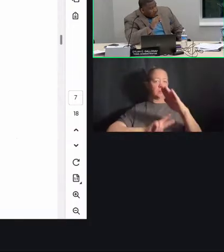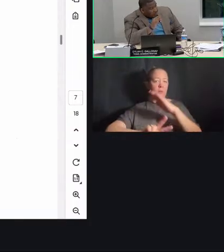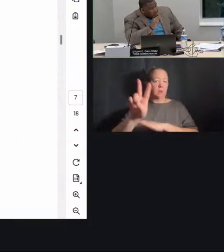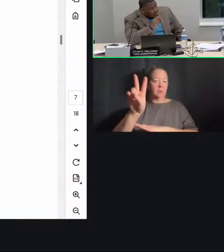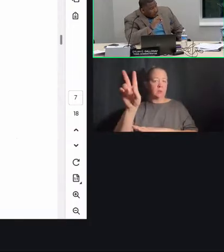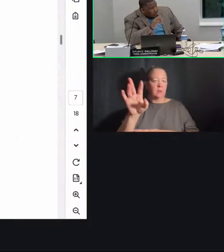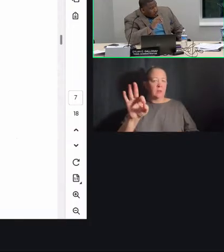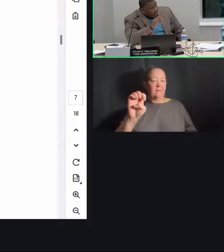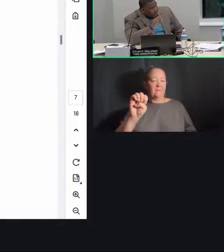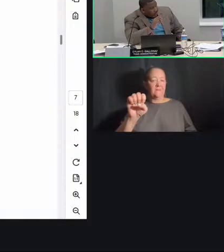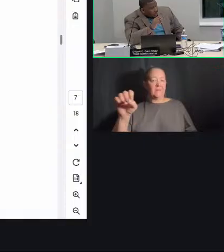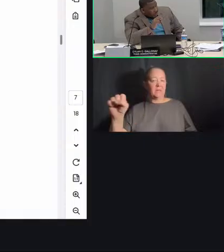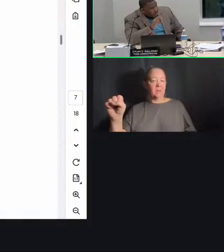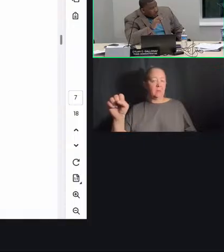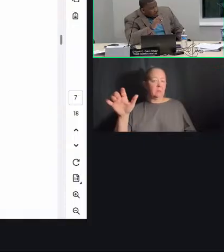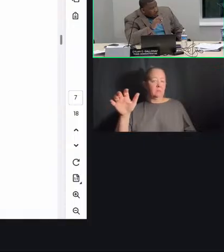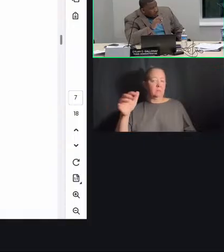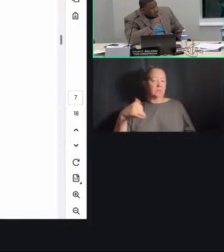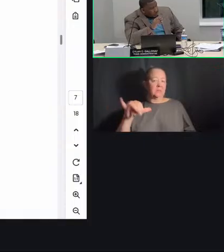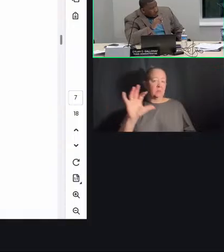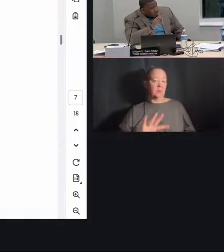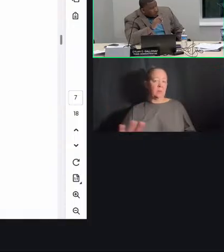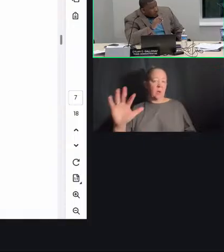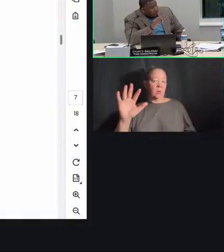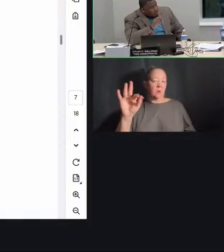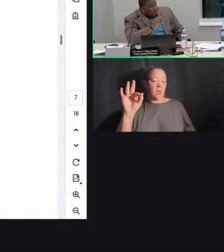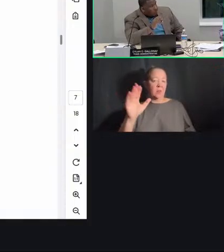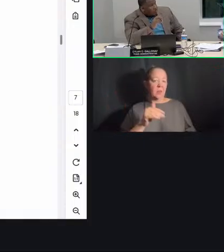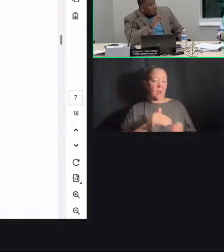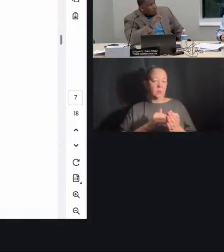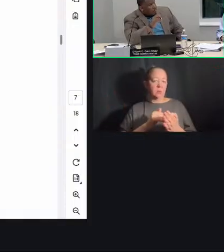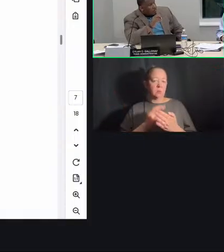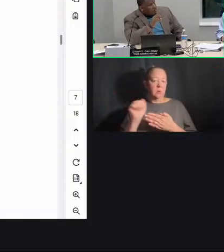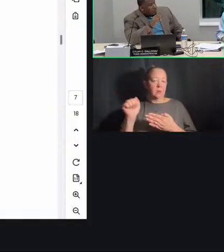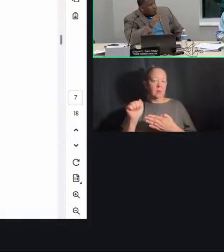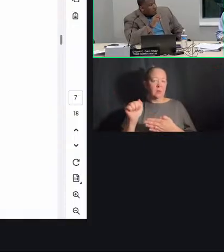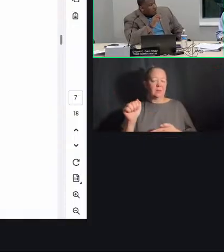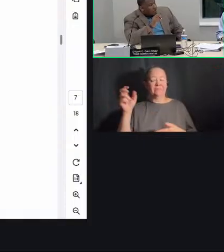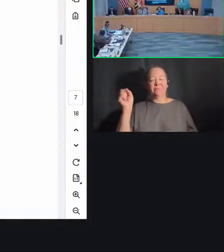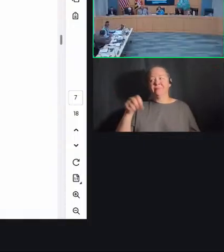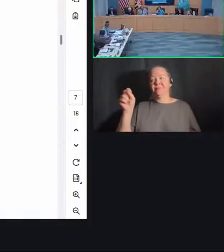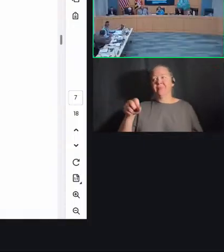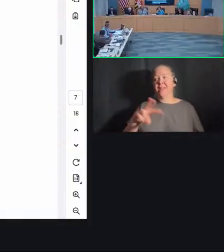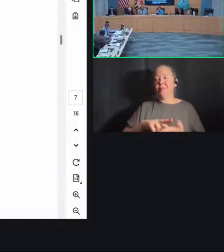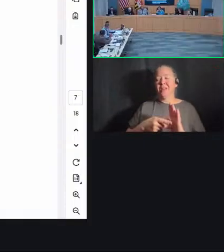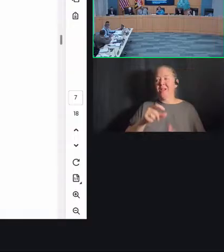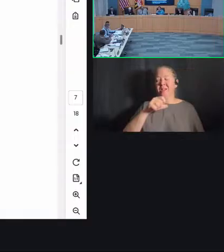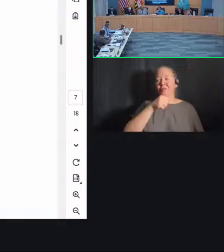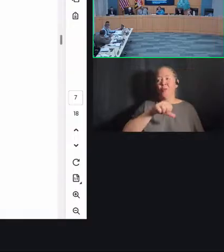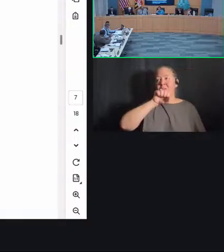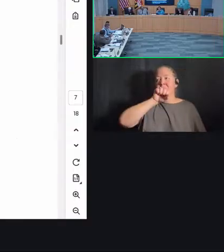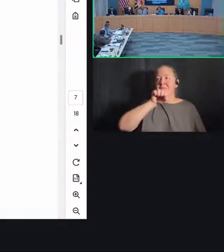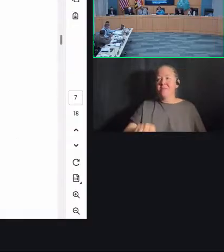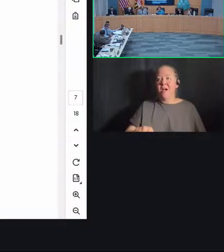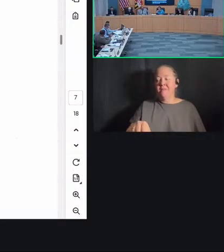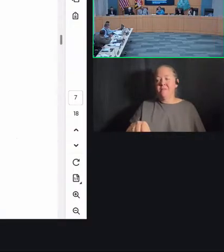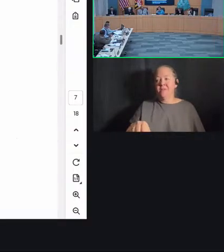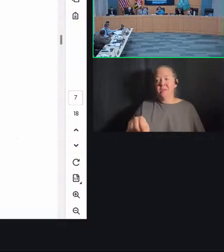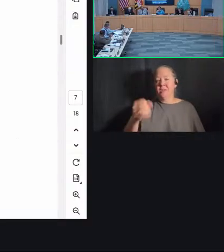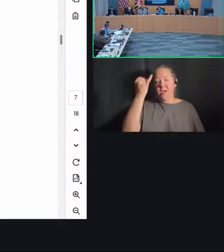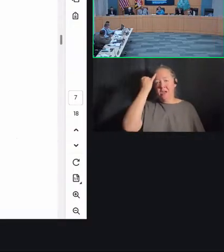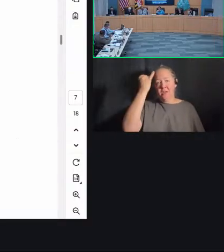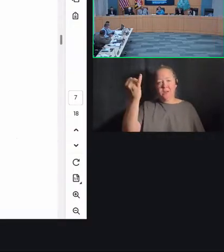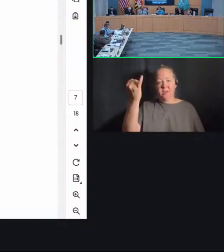around $9,000. Yeah, I mean, I don't love the idea of forcing the board's